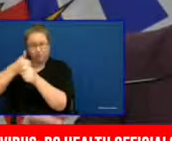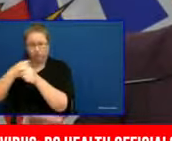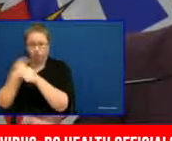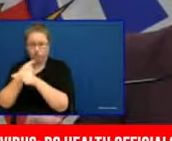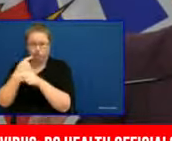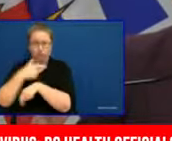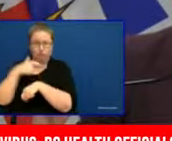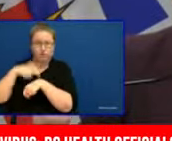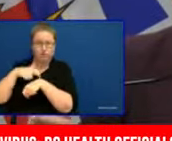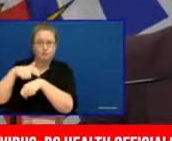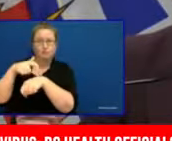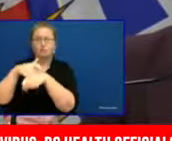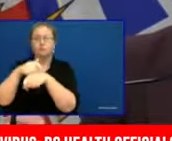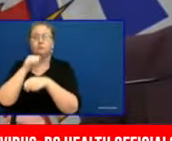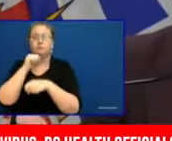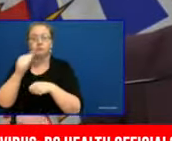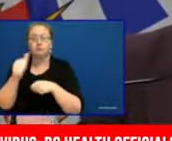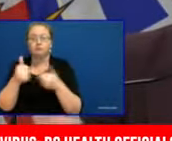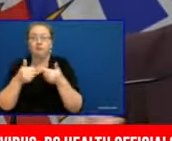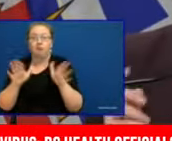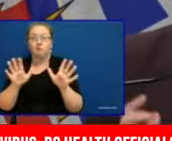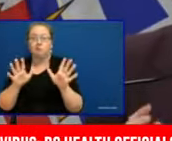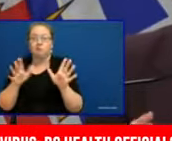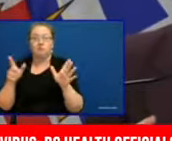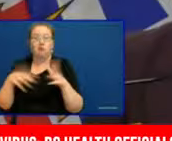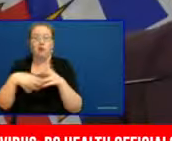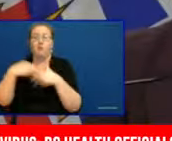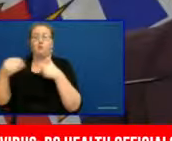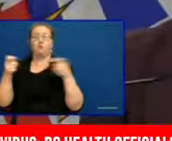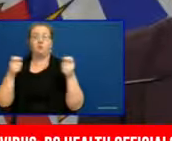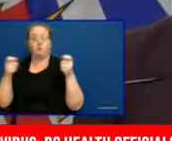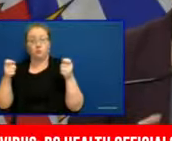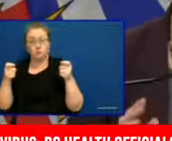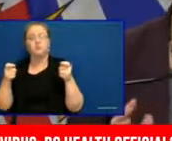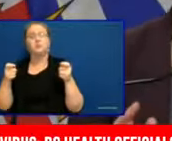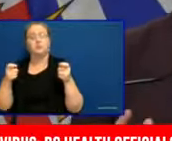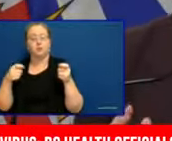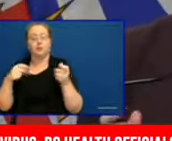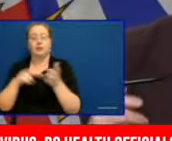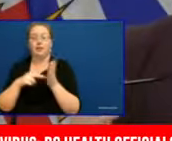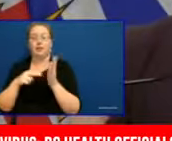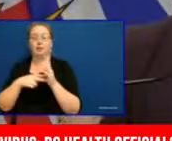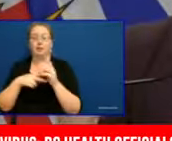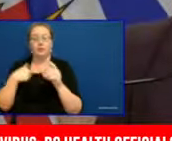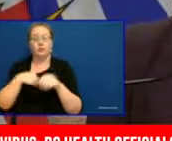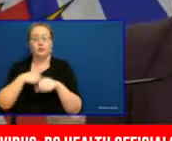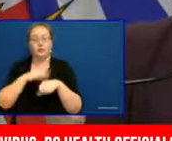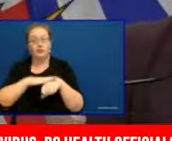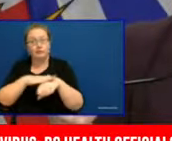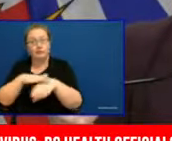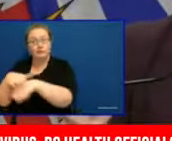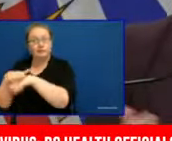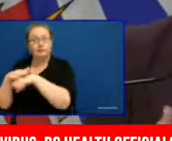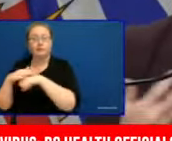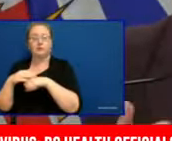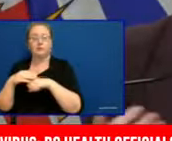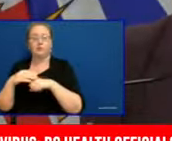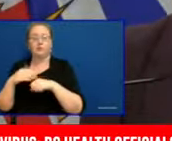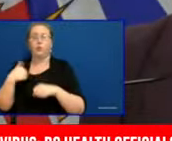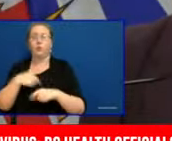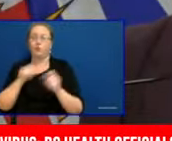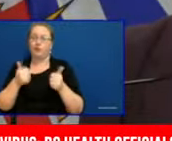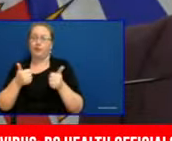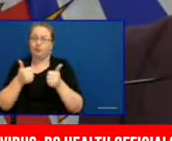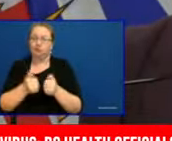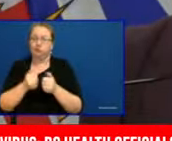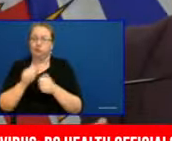case in a timely way. And so this means that people may be getting notifications. We now have a